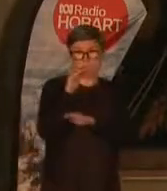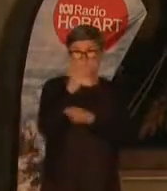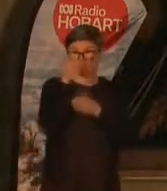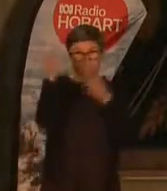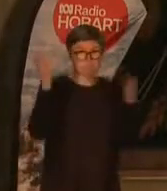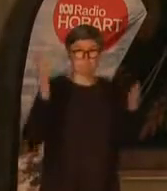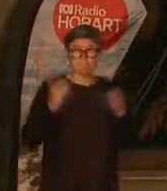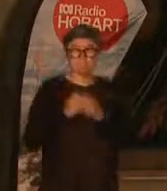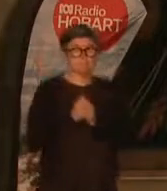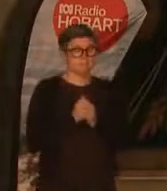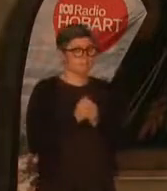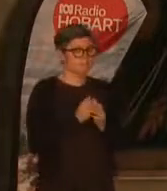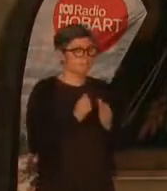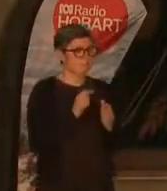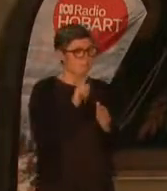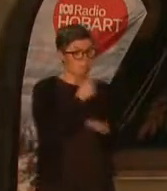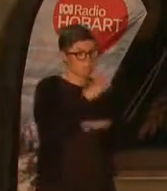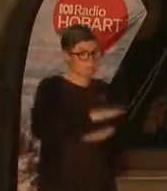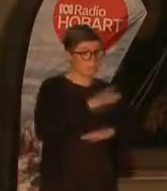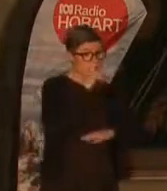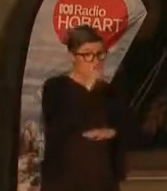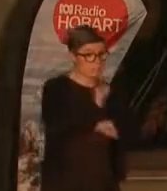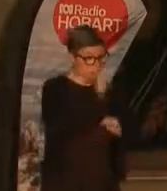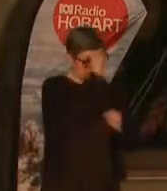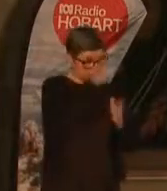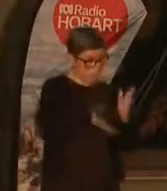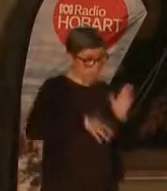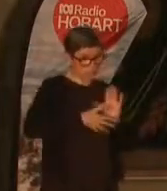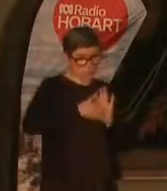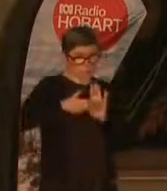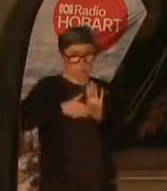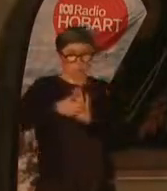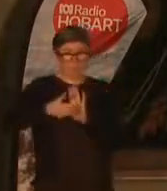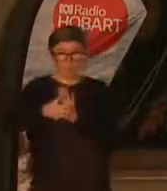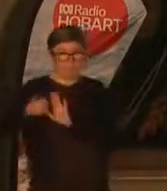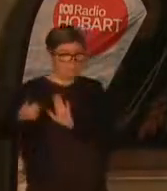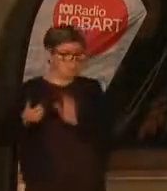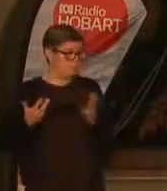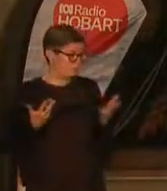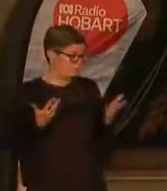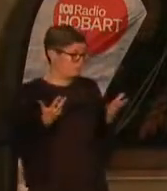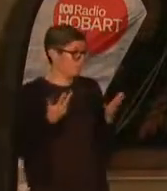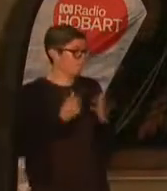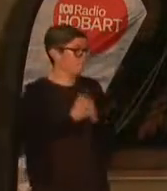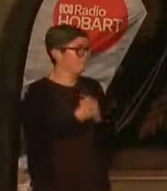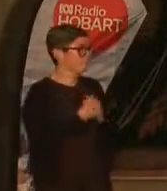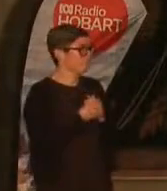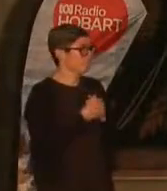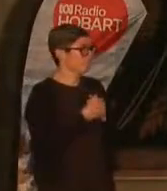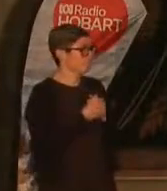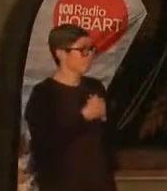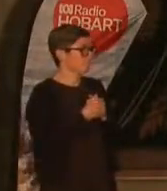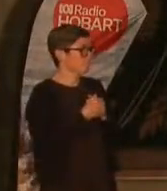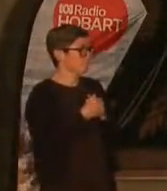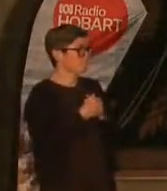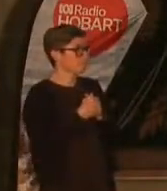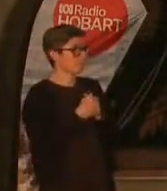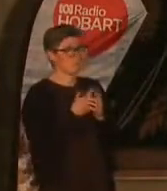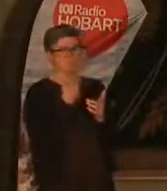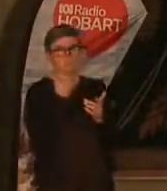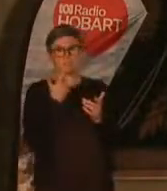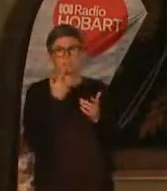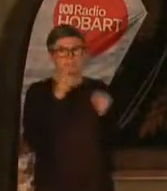know, the poaching of First Peoples' knowledges. And it's almost like it's not real science,